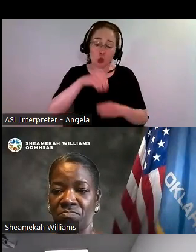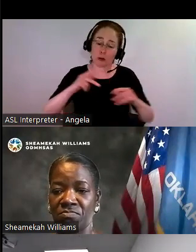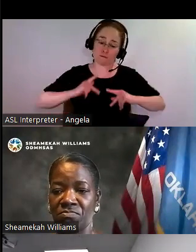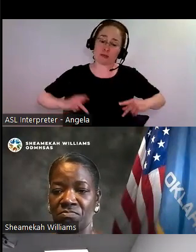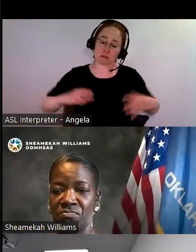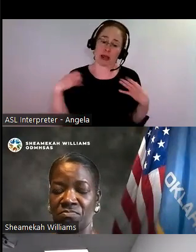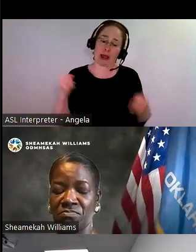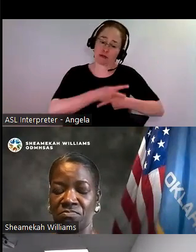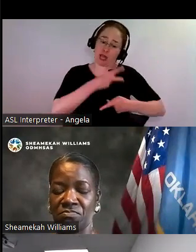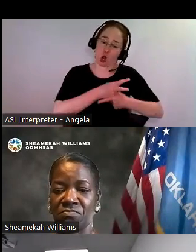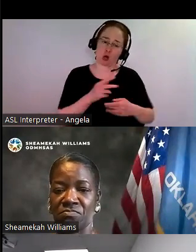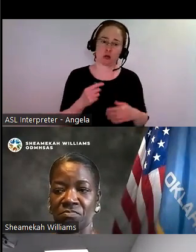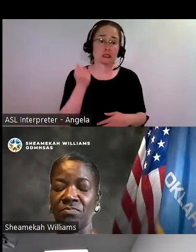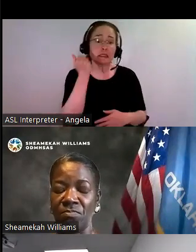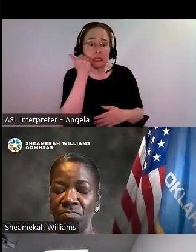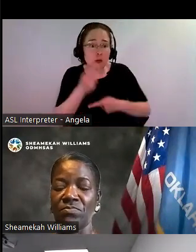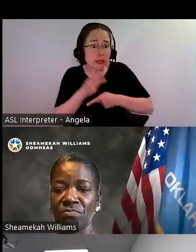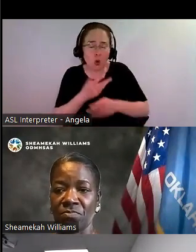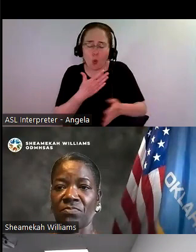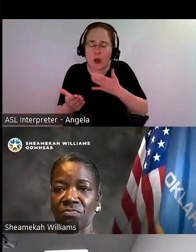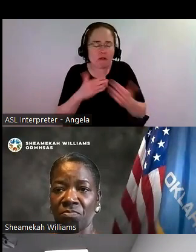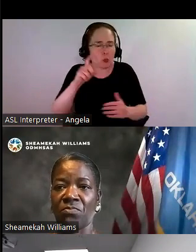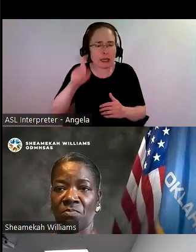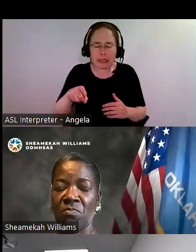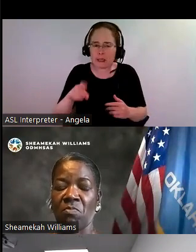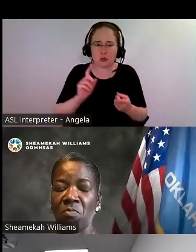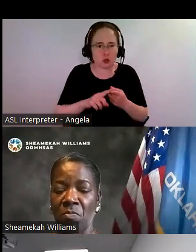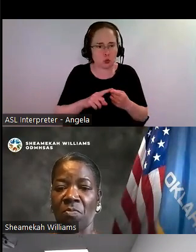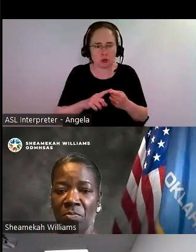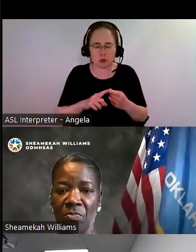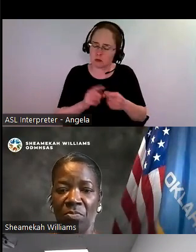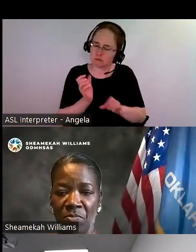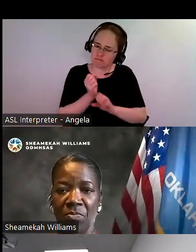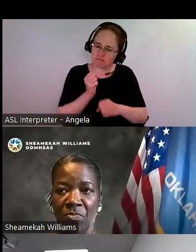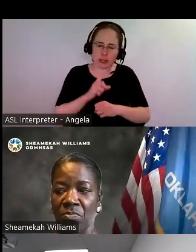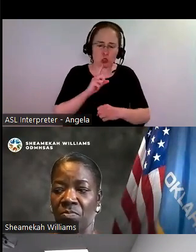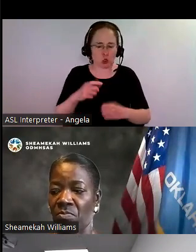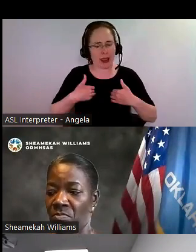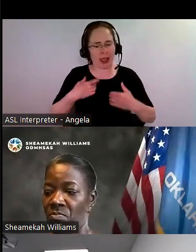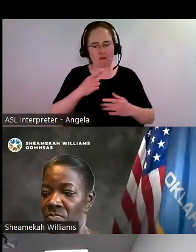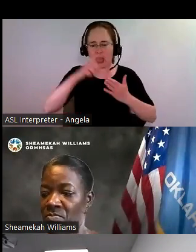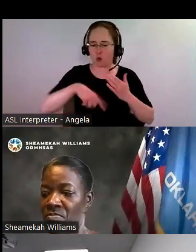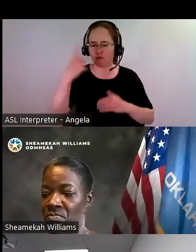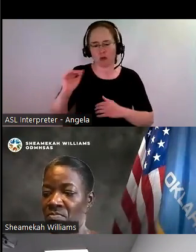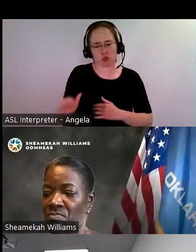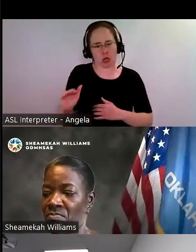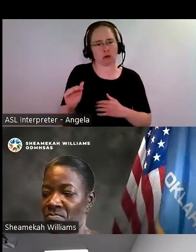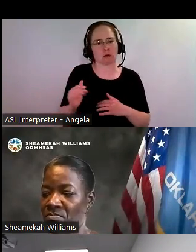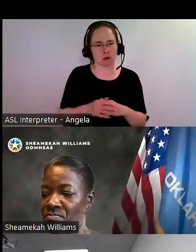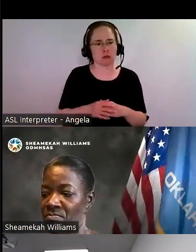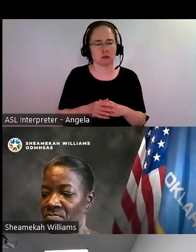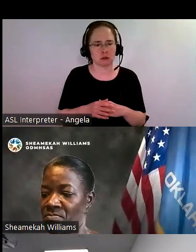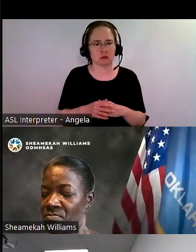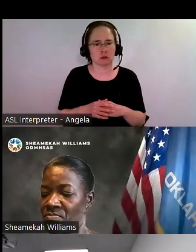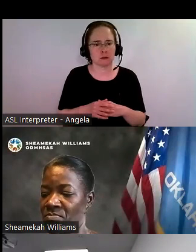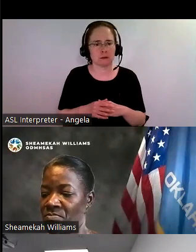care, other type of dental care, whatever it may be, to get this outcome that we're really looking for this client. And then that